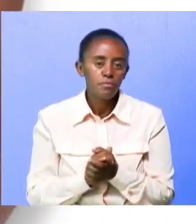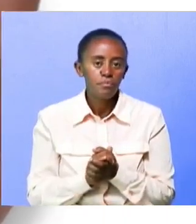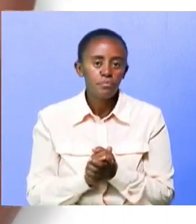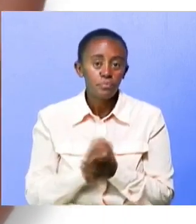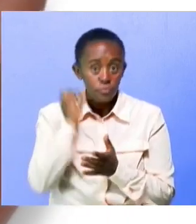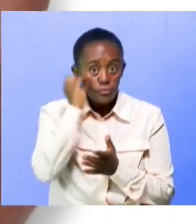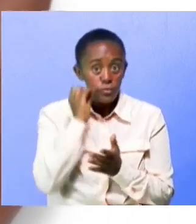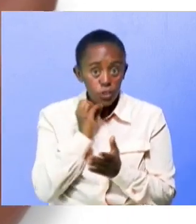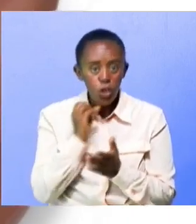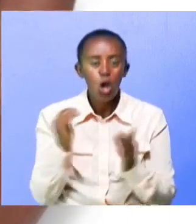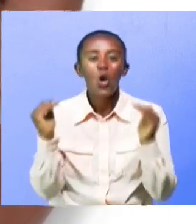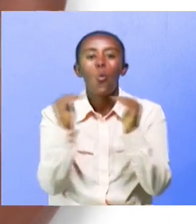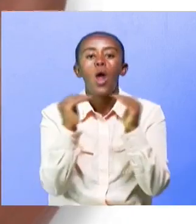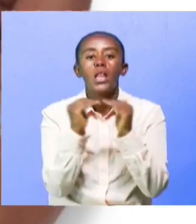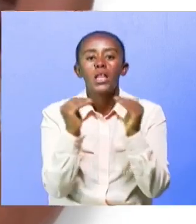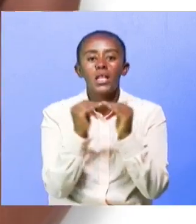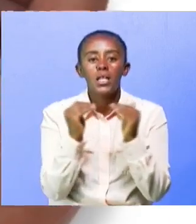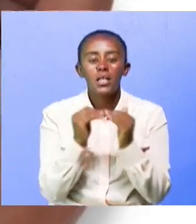equality